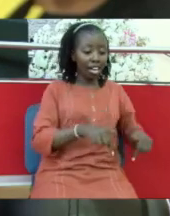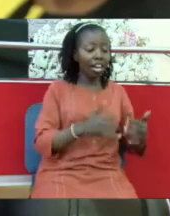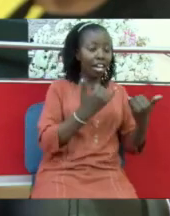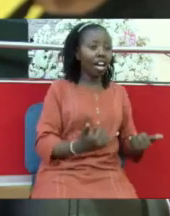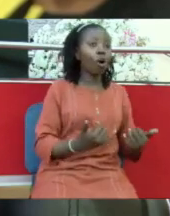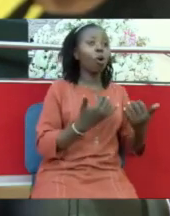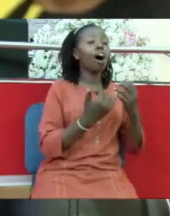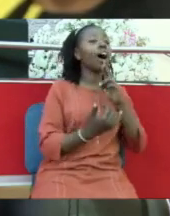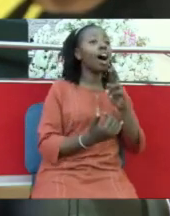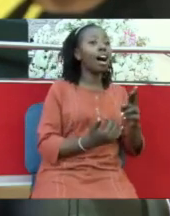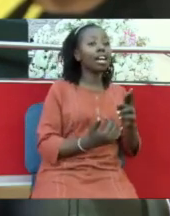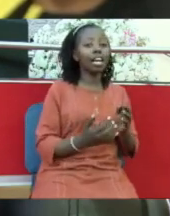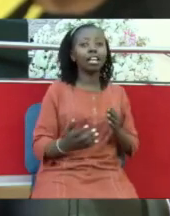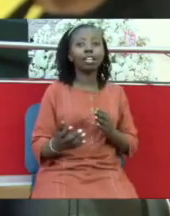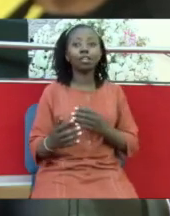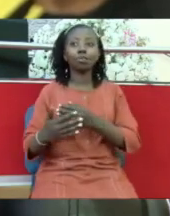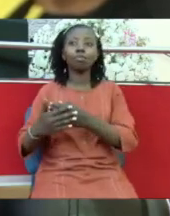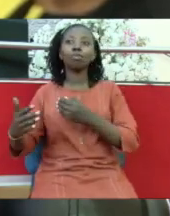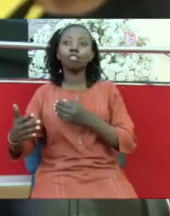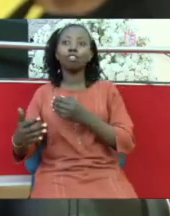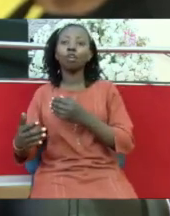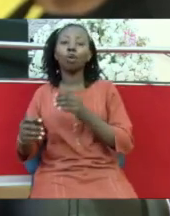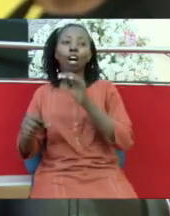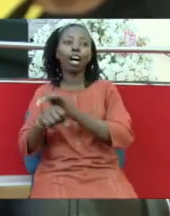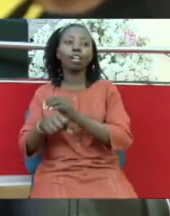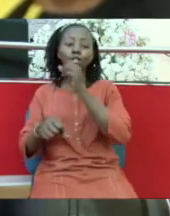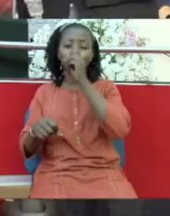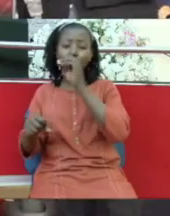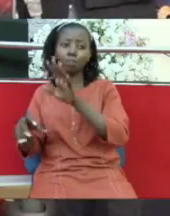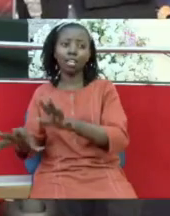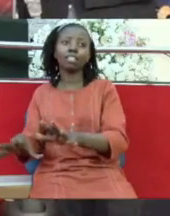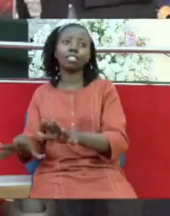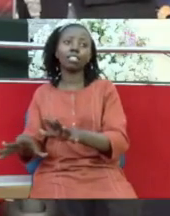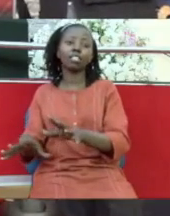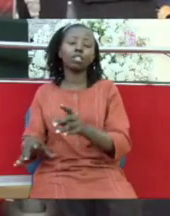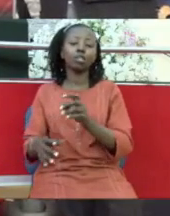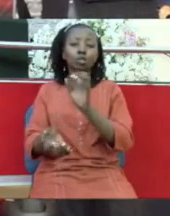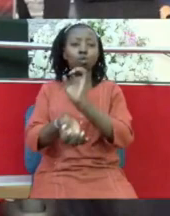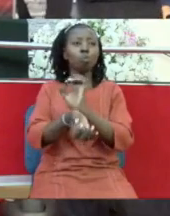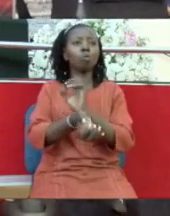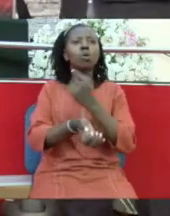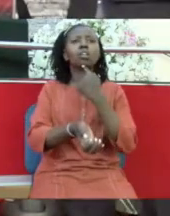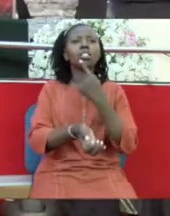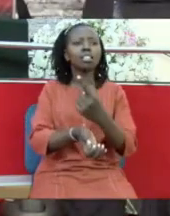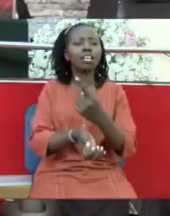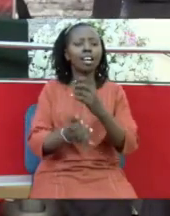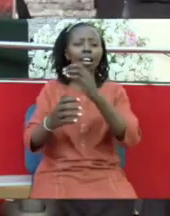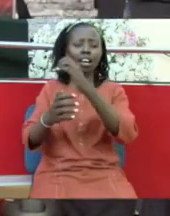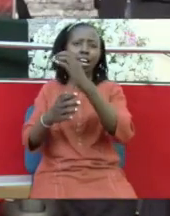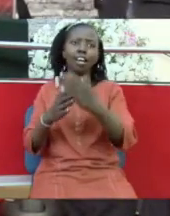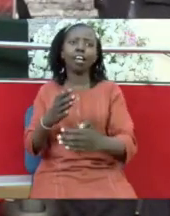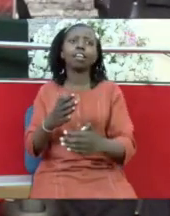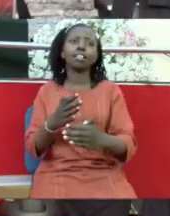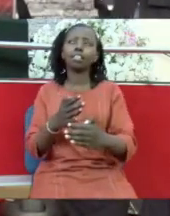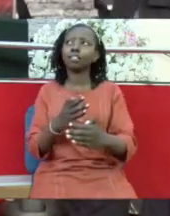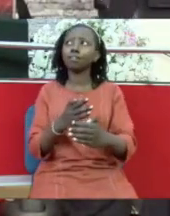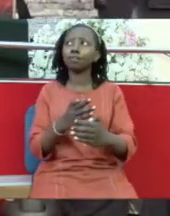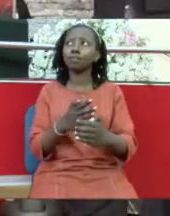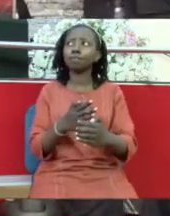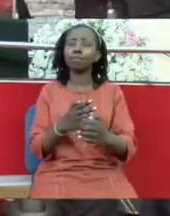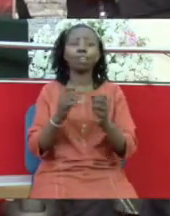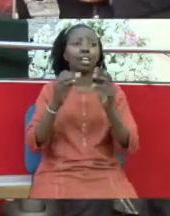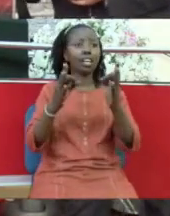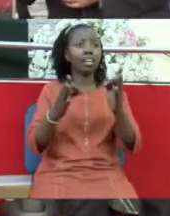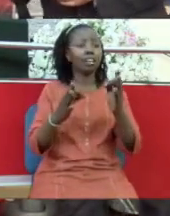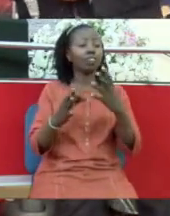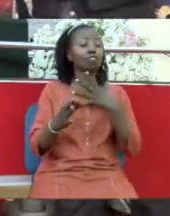And that's where Paul wants to help us. He's saying, finally, of all these that I've told you, if you are going to